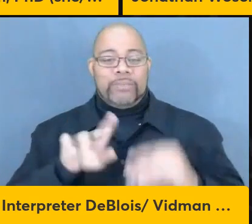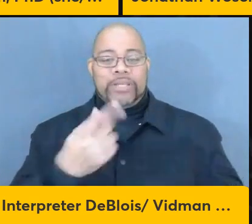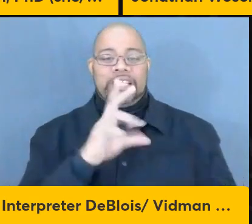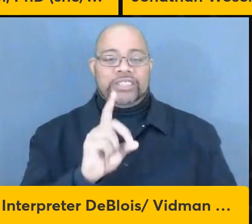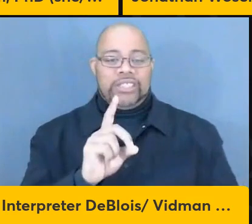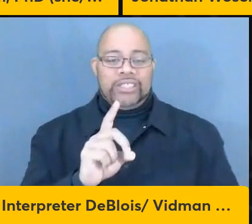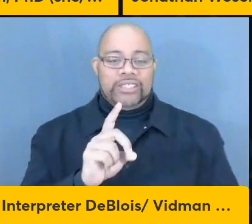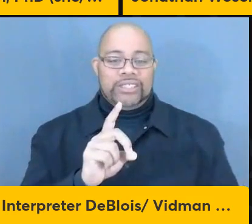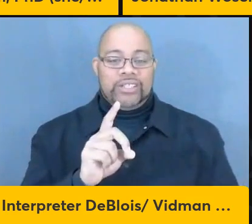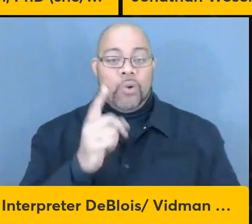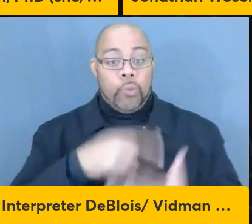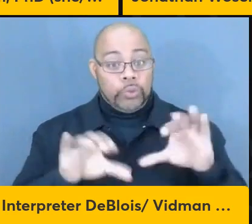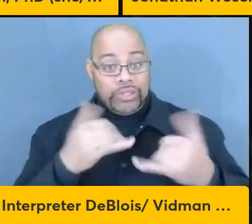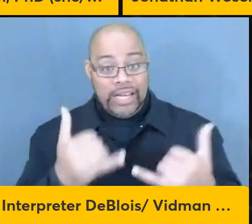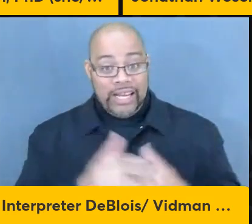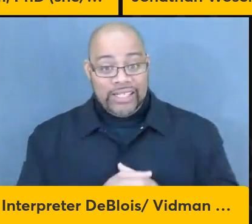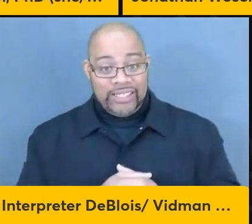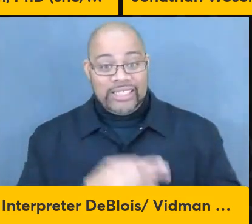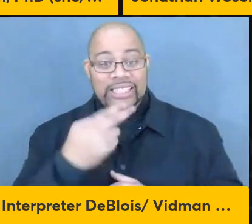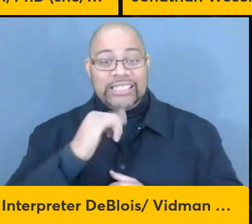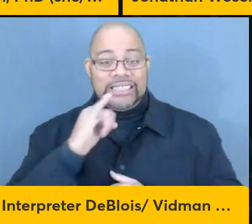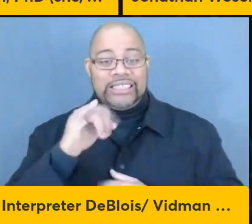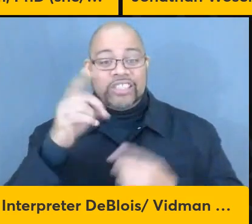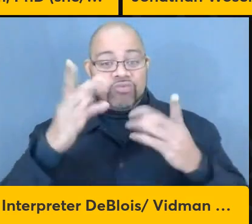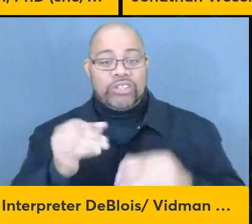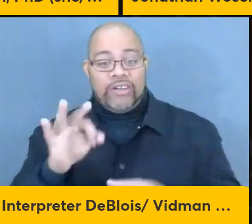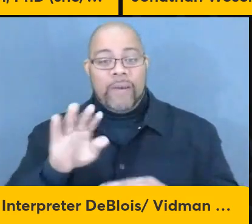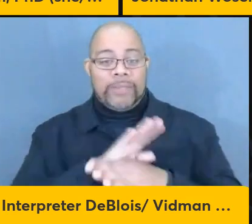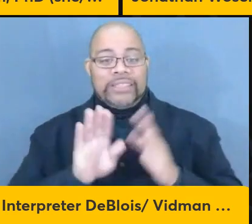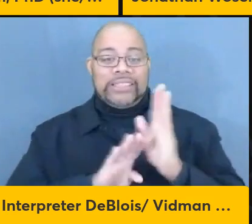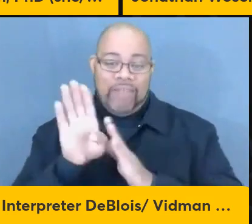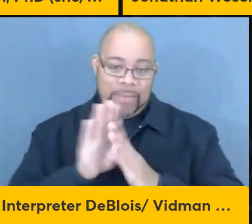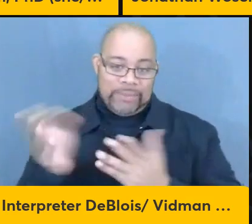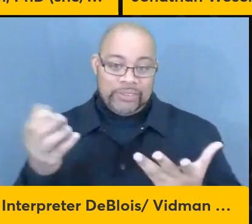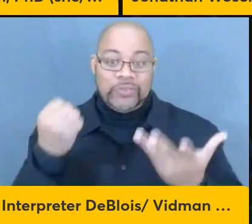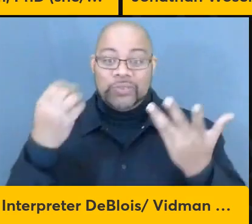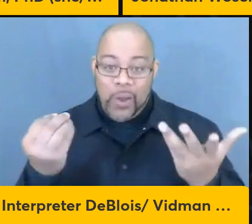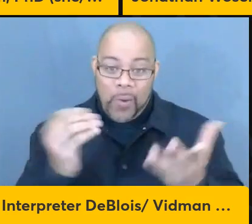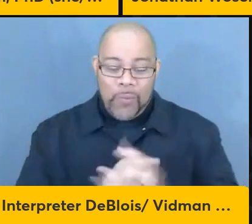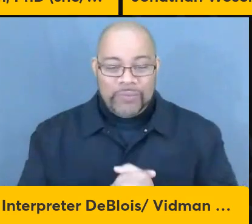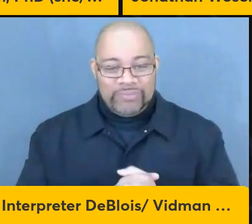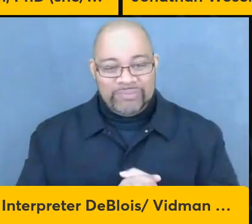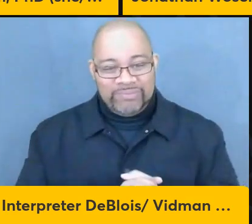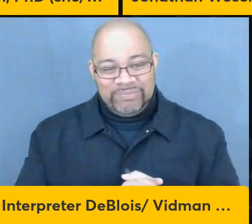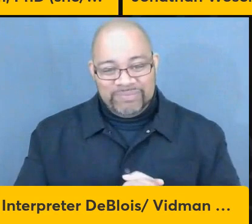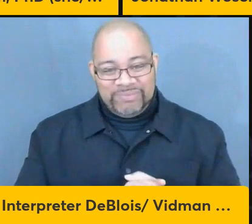PhD. What does he do now? He is a director of business development. So,